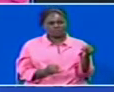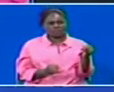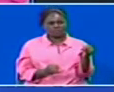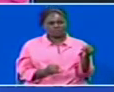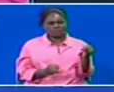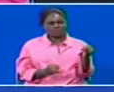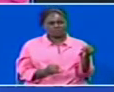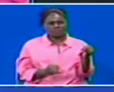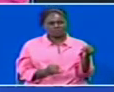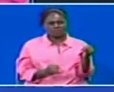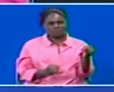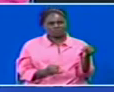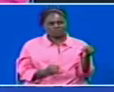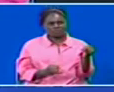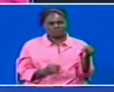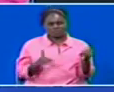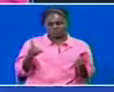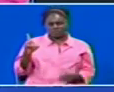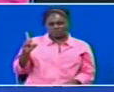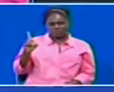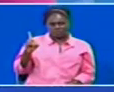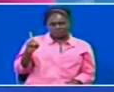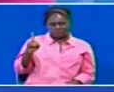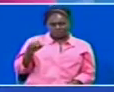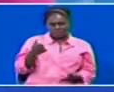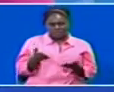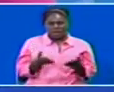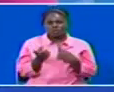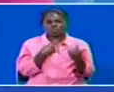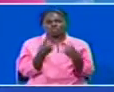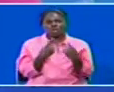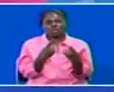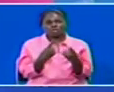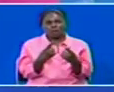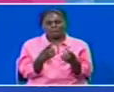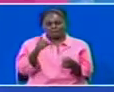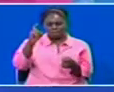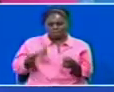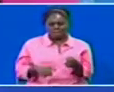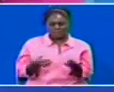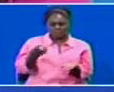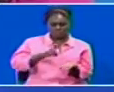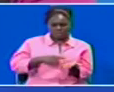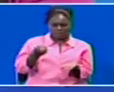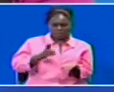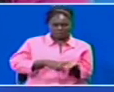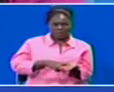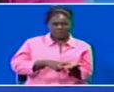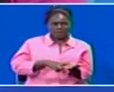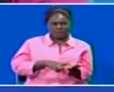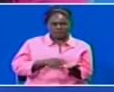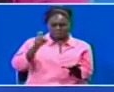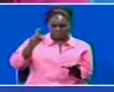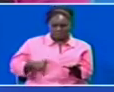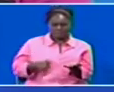country. There's a bit of voter apathy, perhaps, which is why we're talking about mandatory voter registration and mandatory